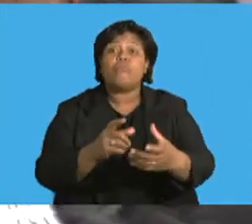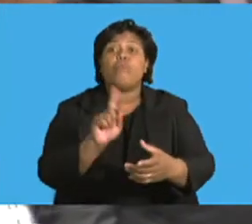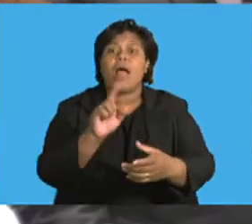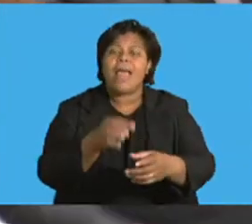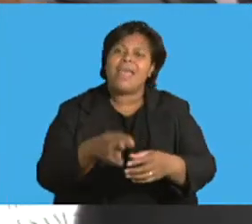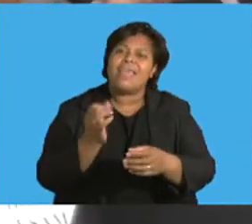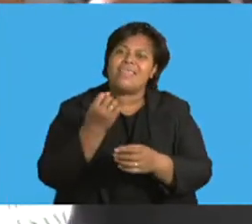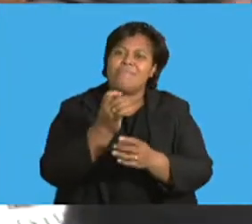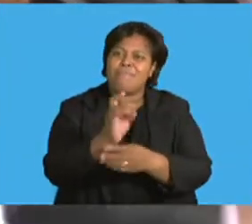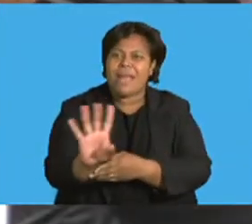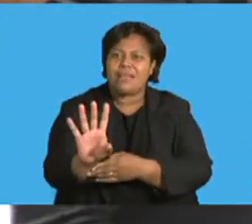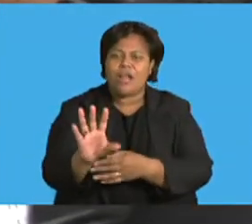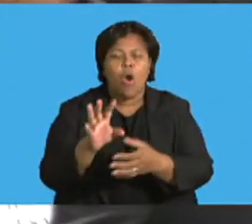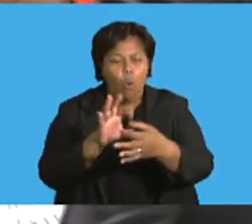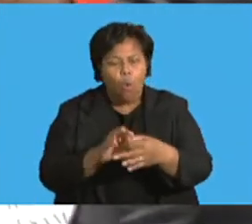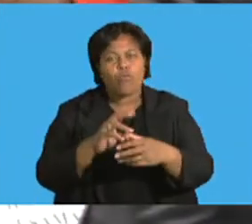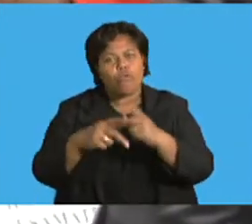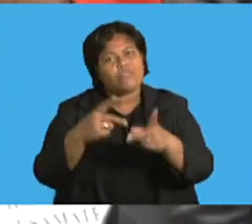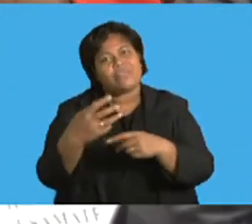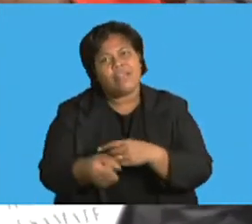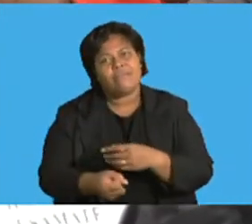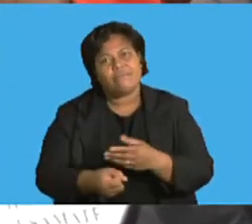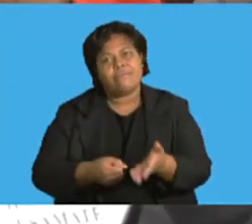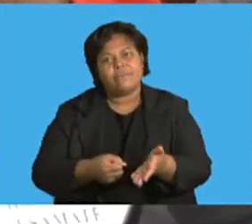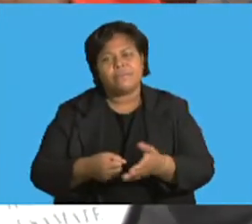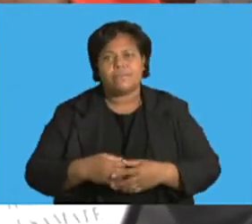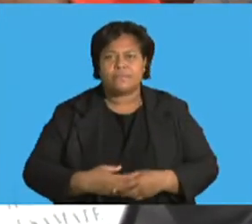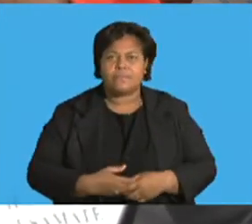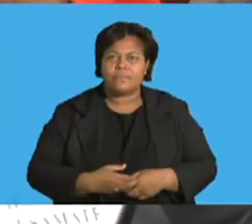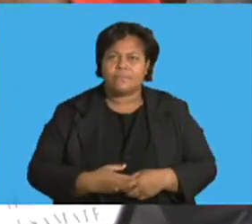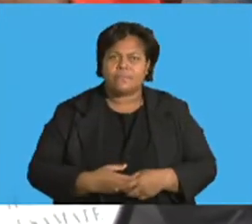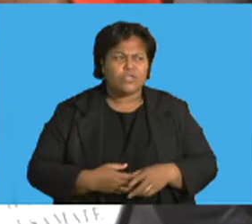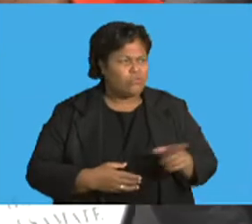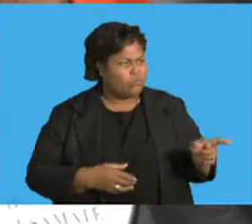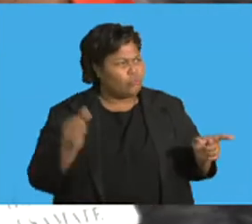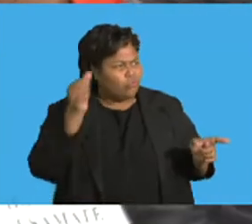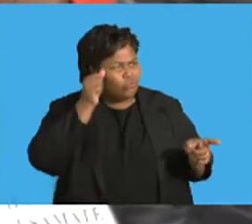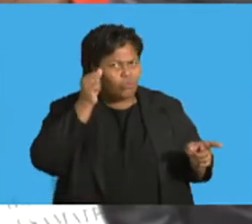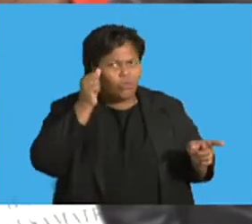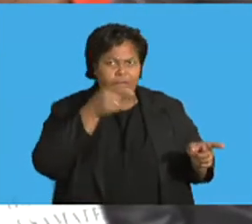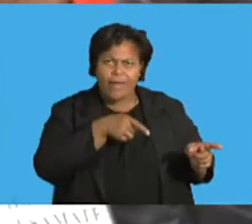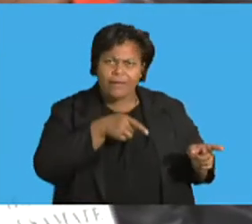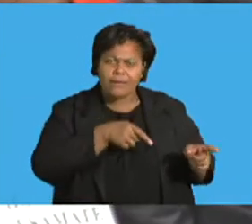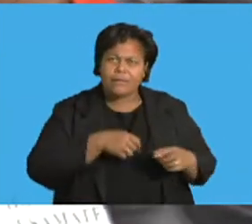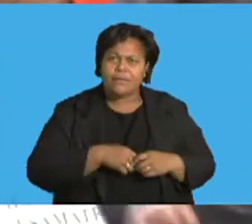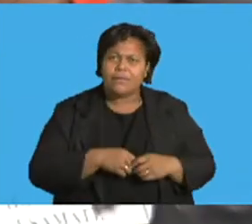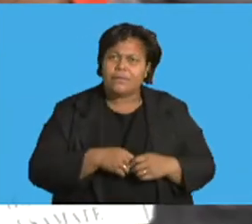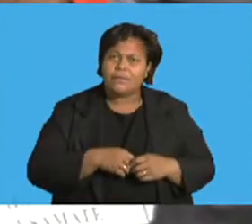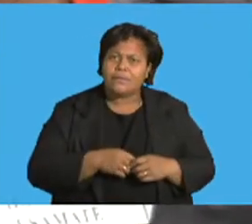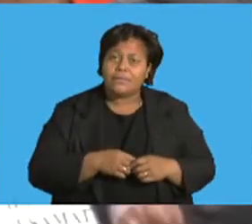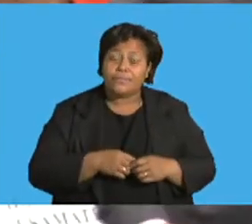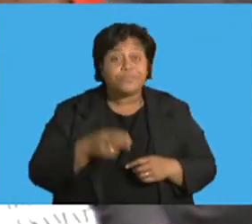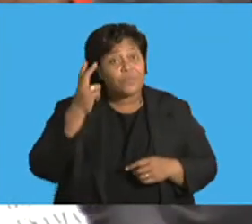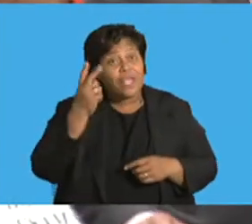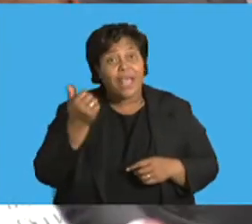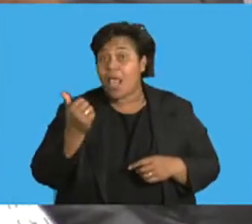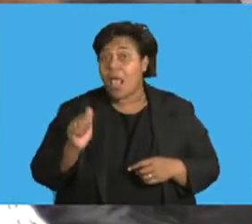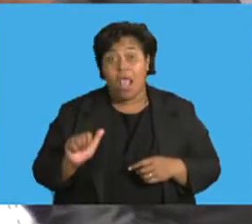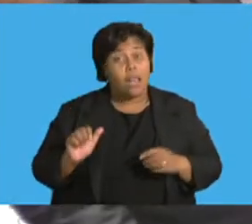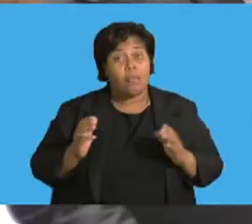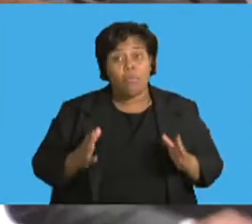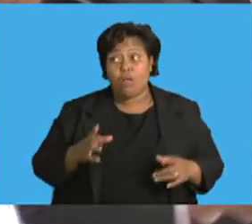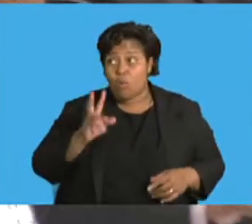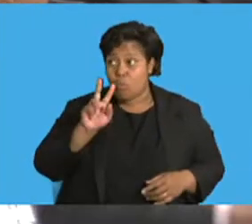processes. They should know that, Mr. Speaker, sir. Mr. Speaker, sir, again, anybody watching the video would